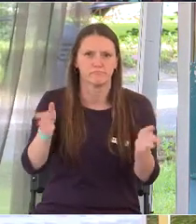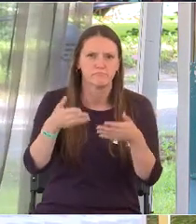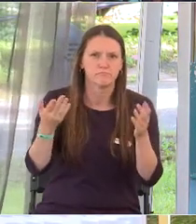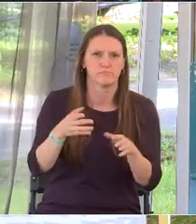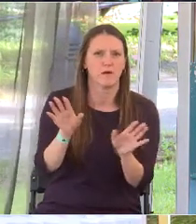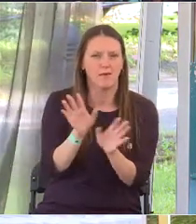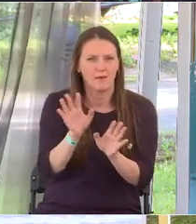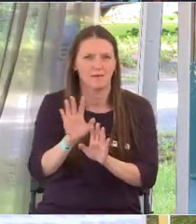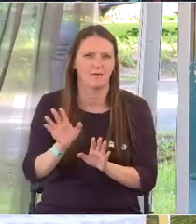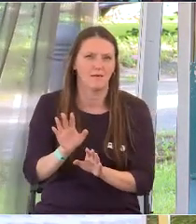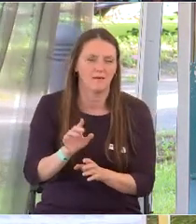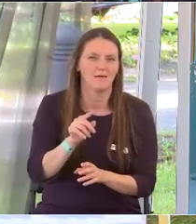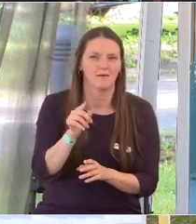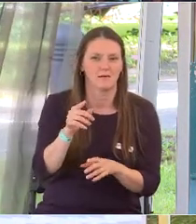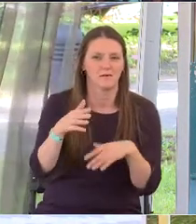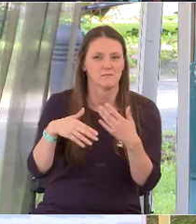others.